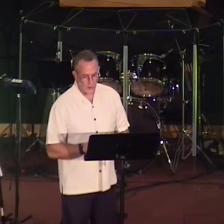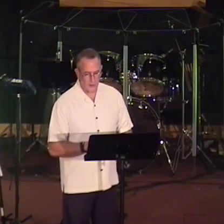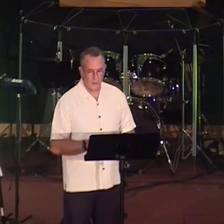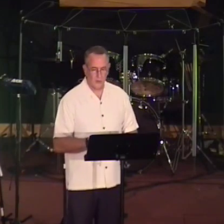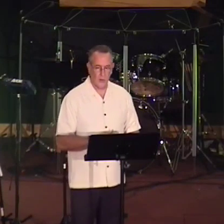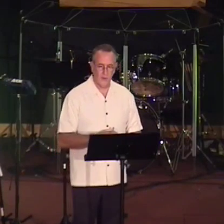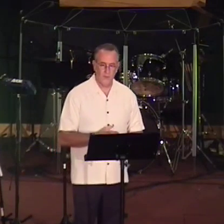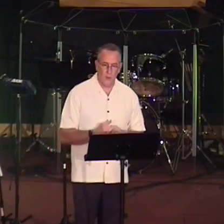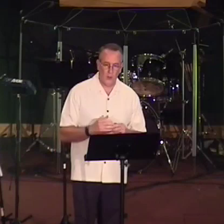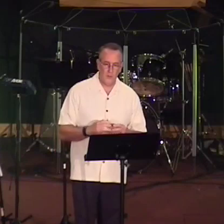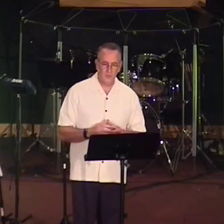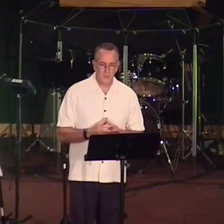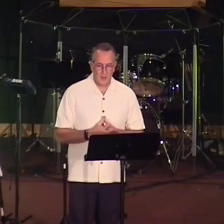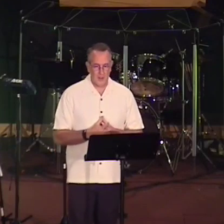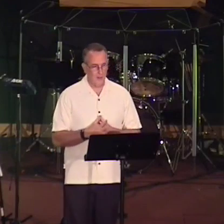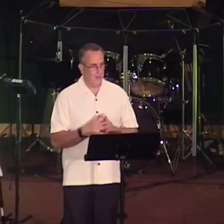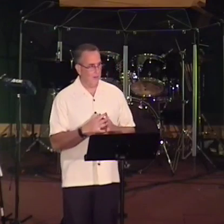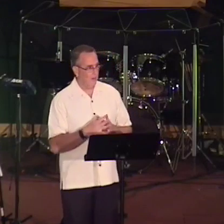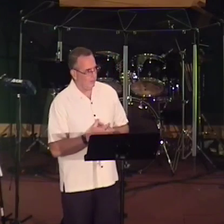verses 22 to 24,